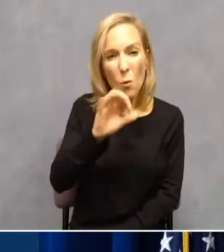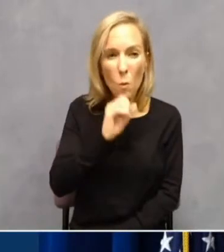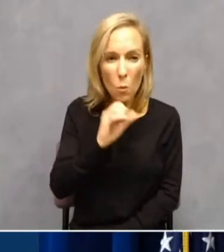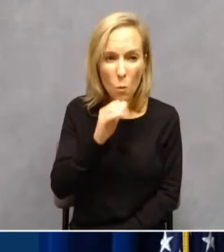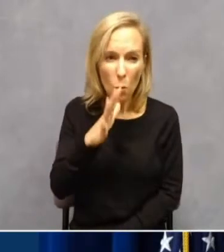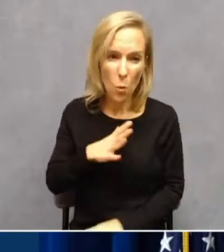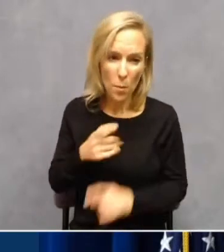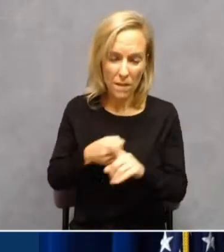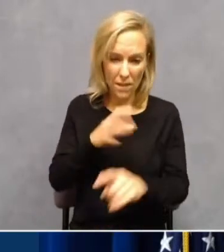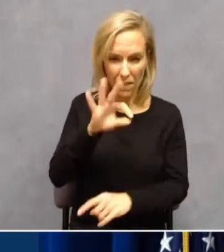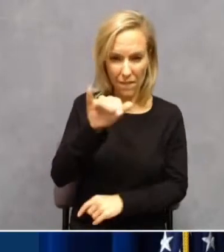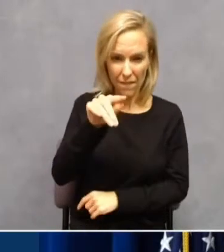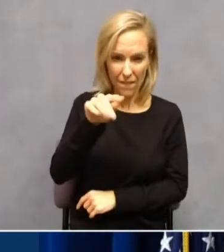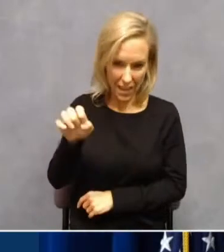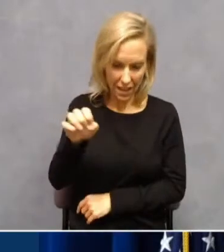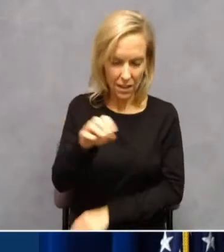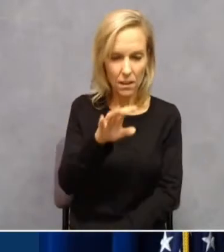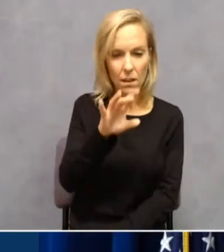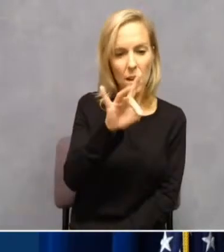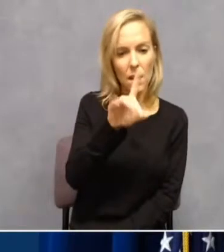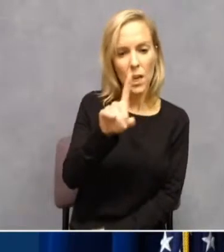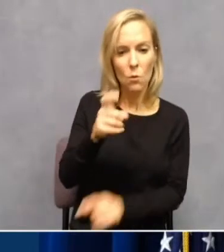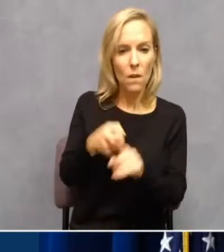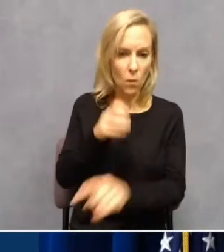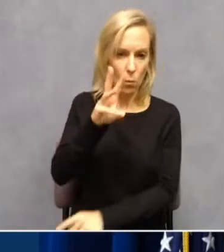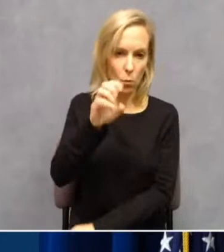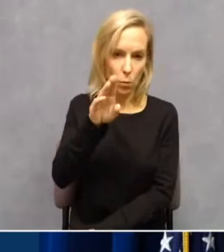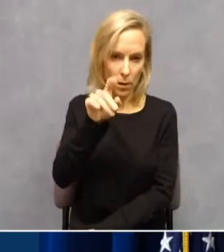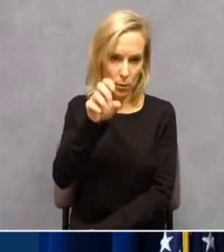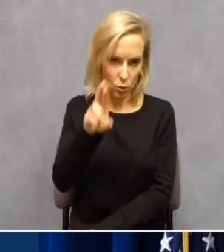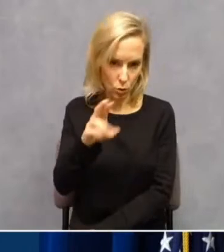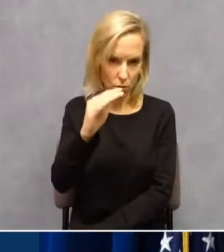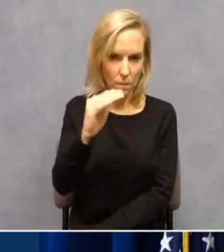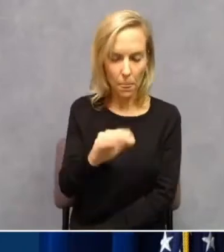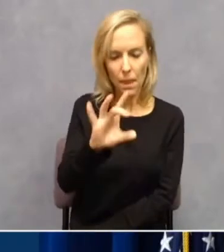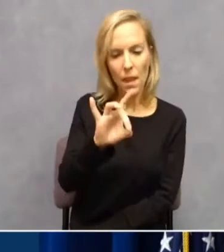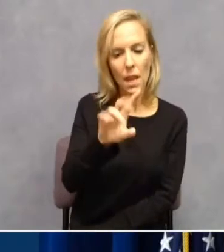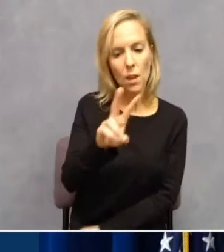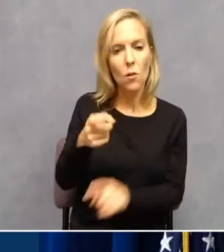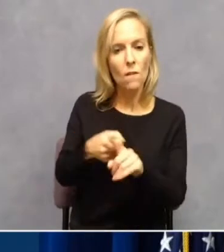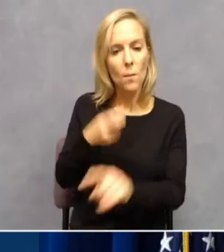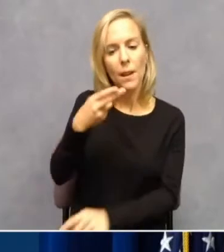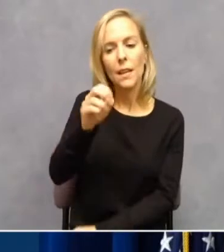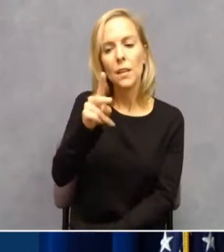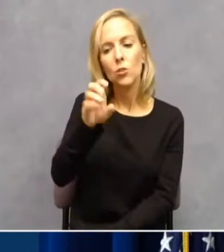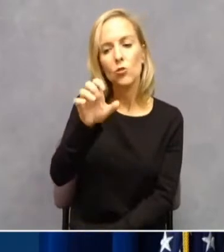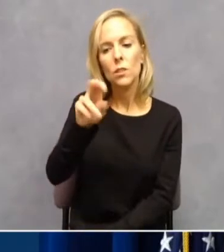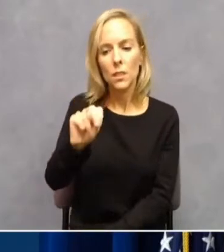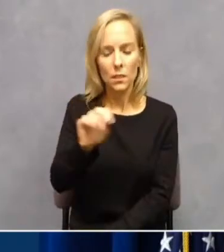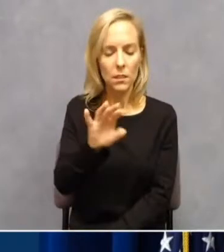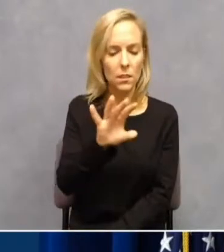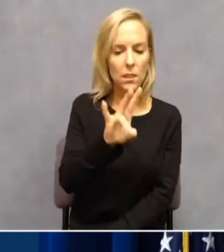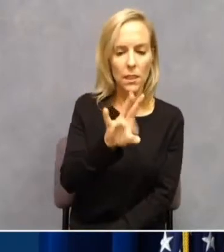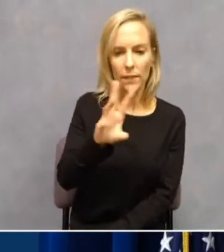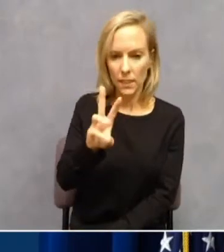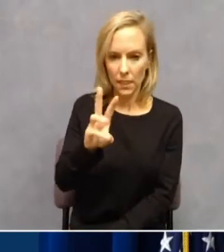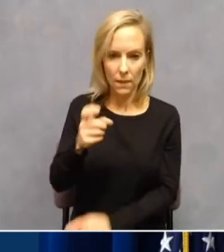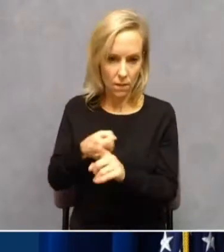an 81-year-old man from Webster, an 82-year-old woman from Henderson, a 76-year-old man from